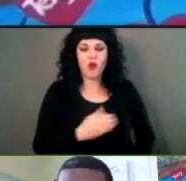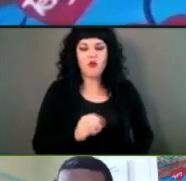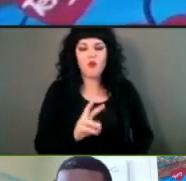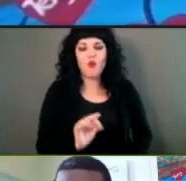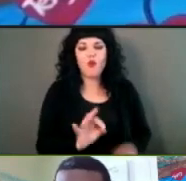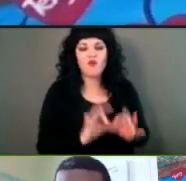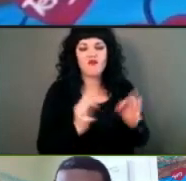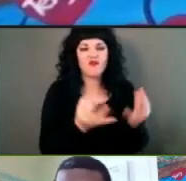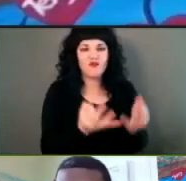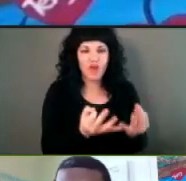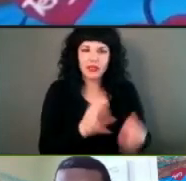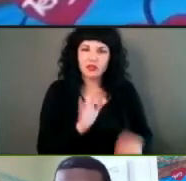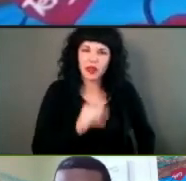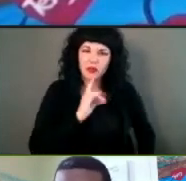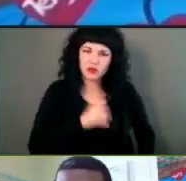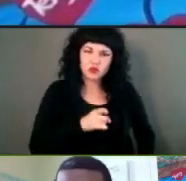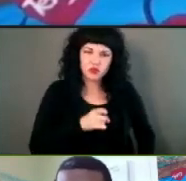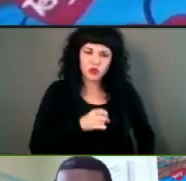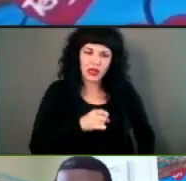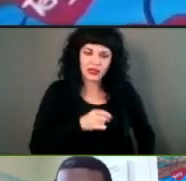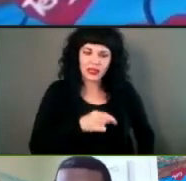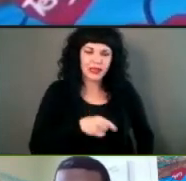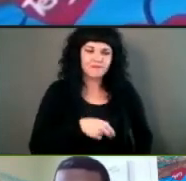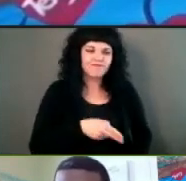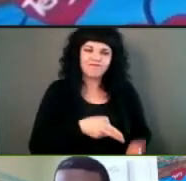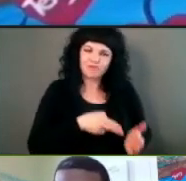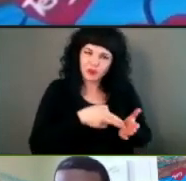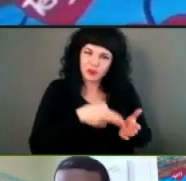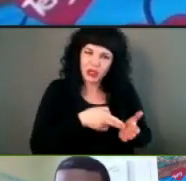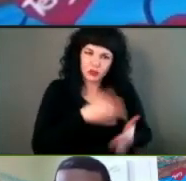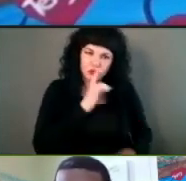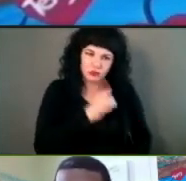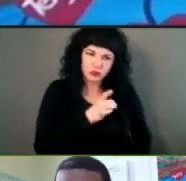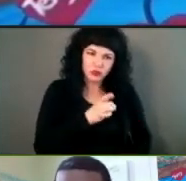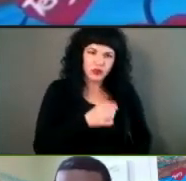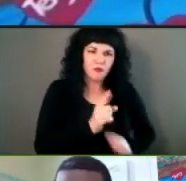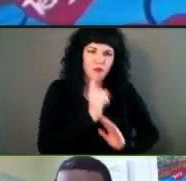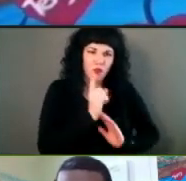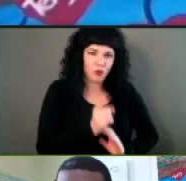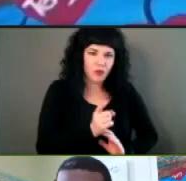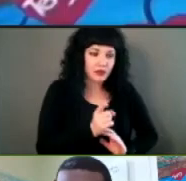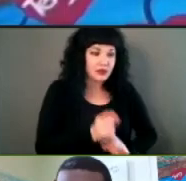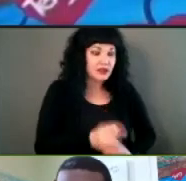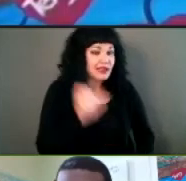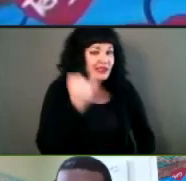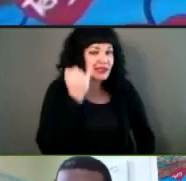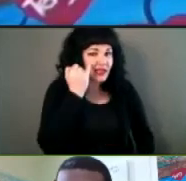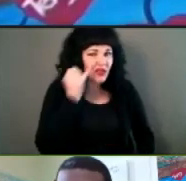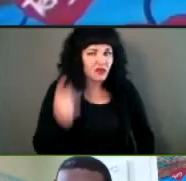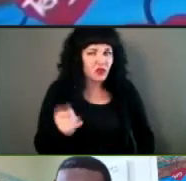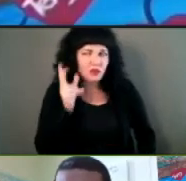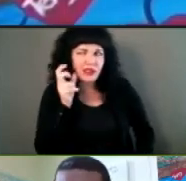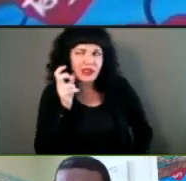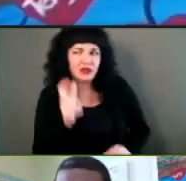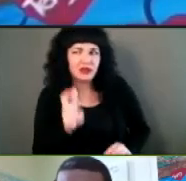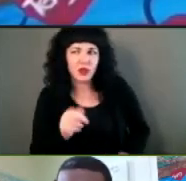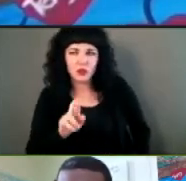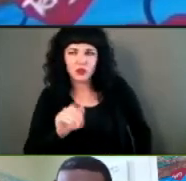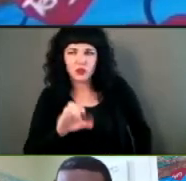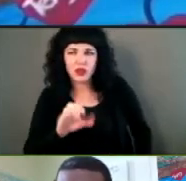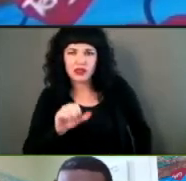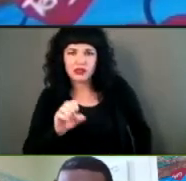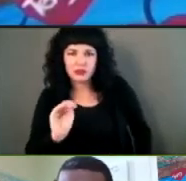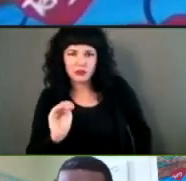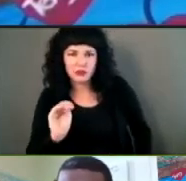courageous conversations with loved ones. When you hear them make statements that give and spread